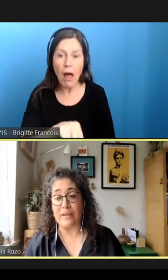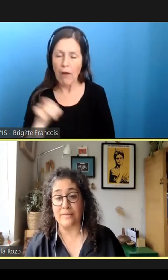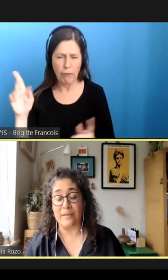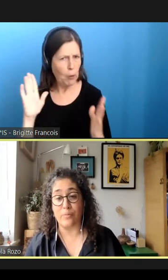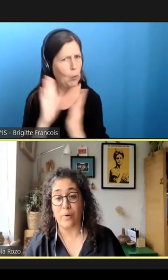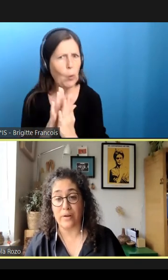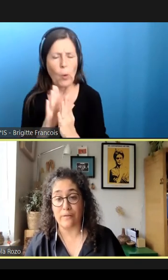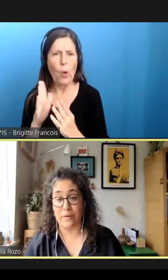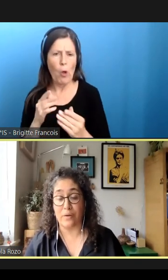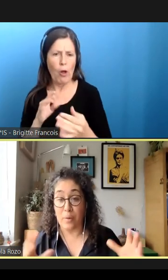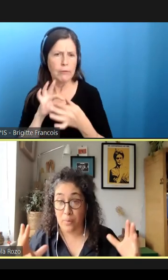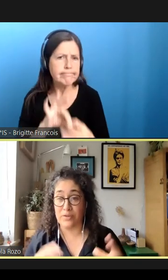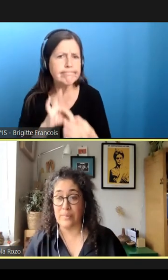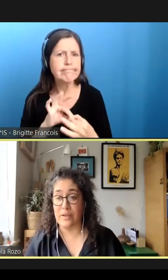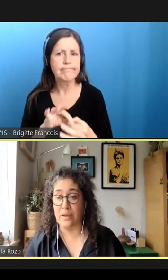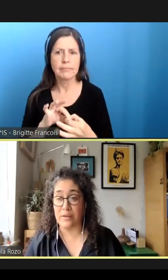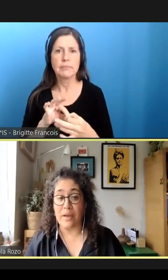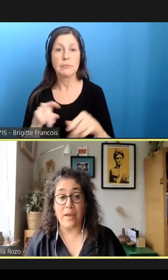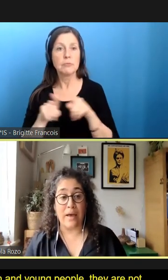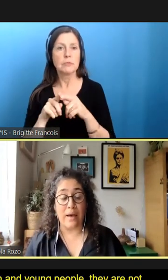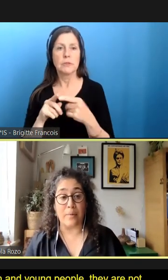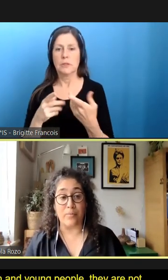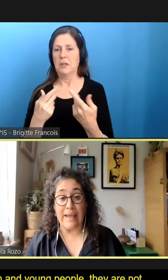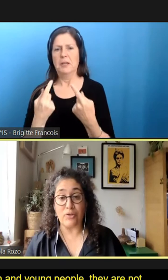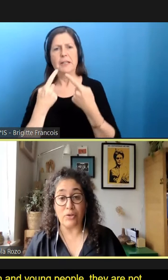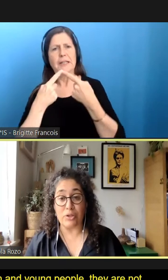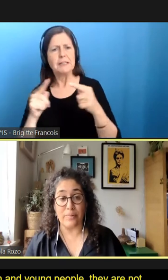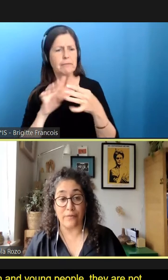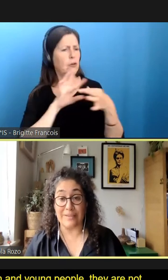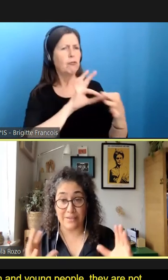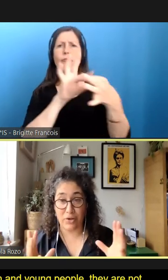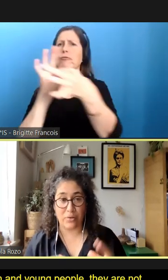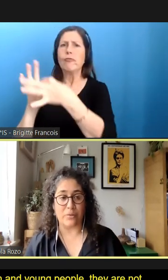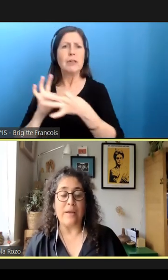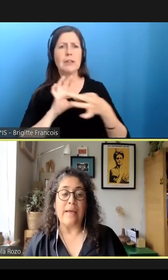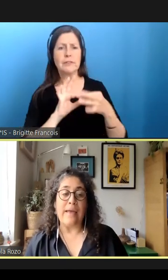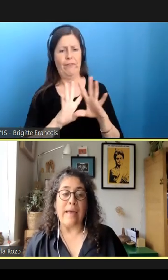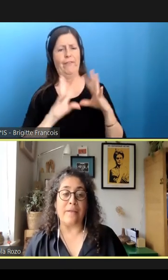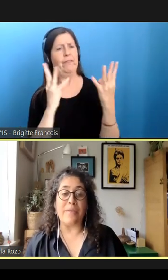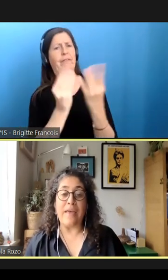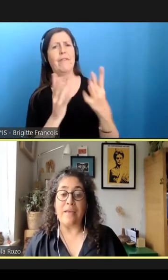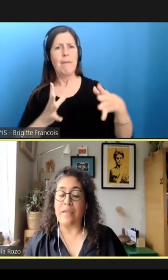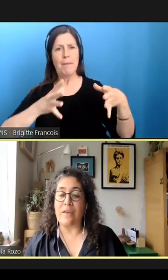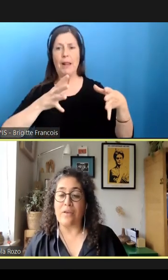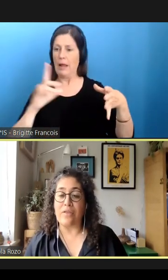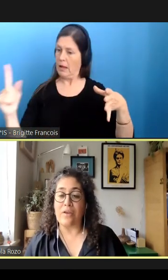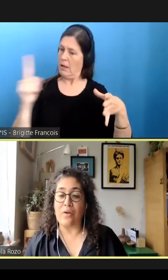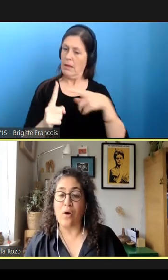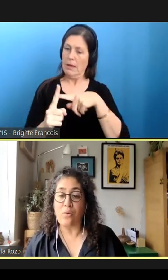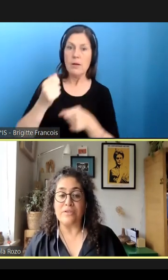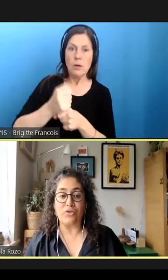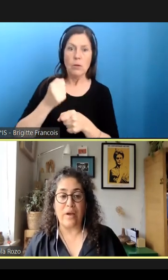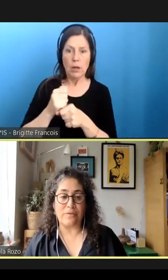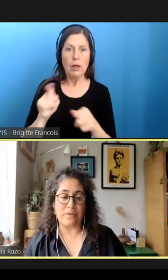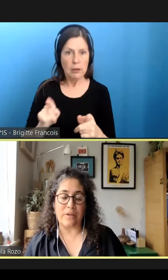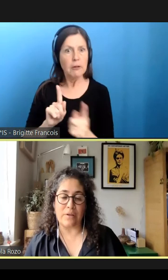formally considered part of the most immediate relationship of this circle. And their